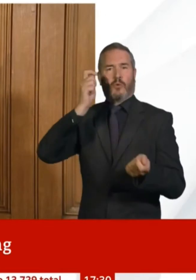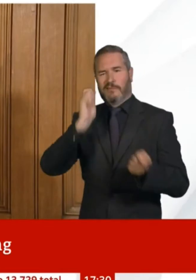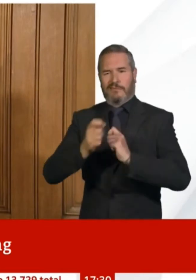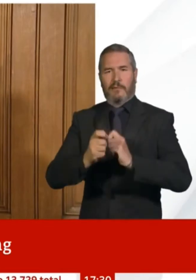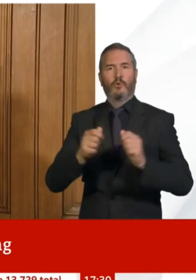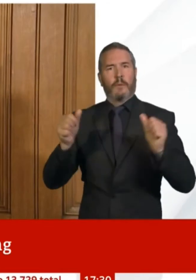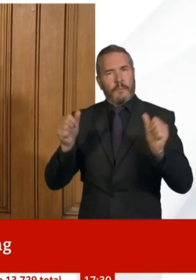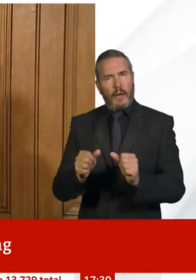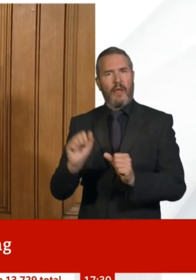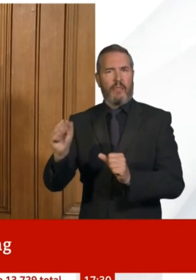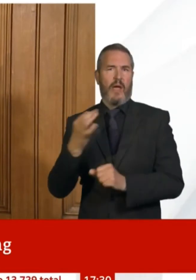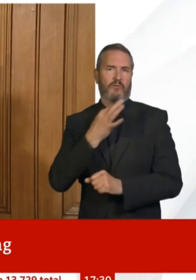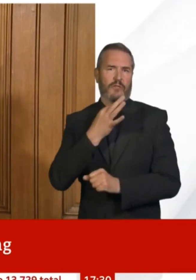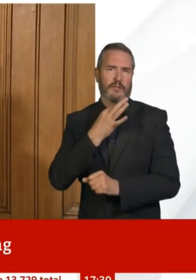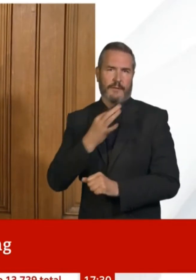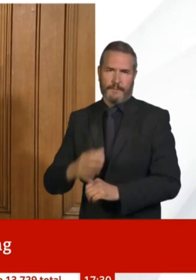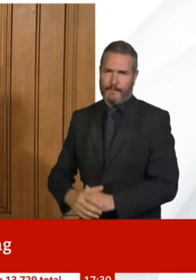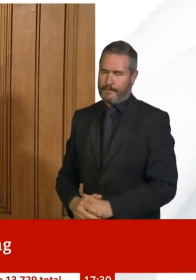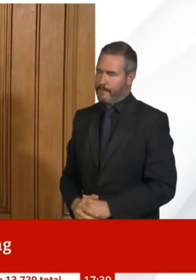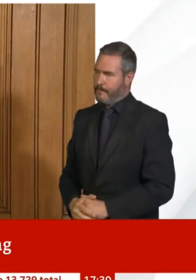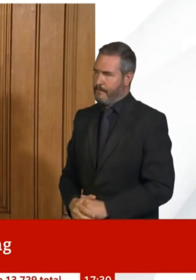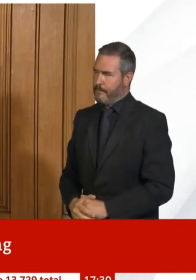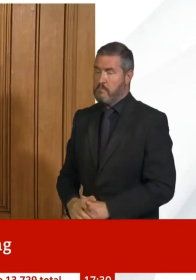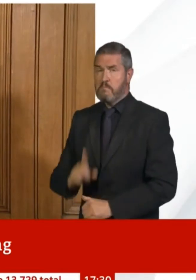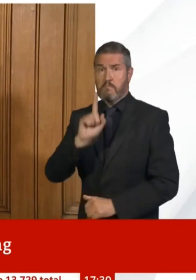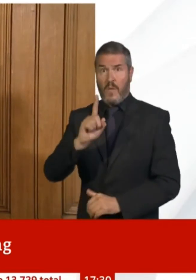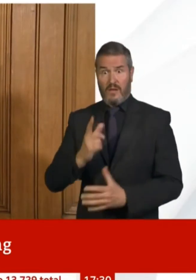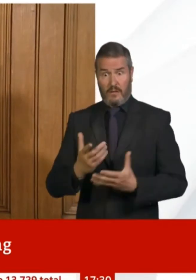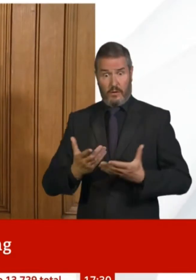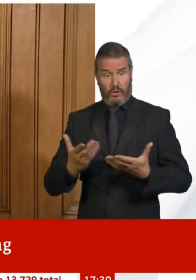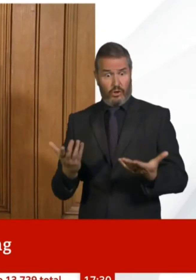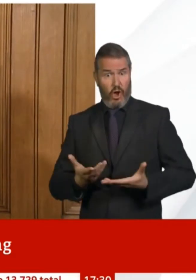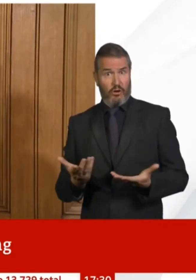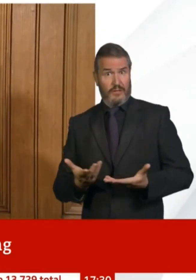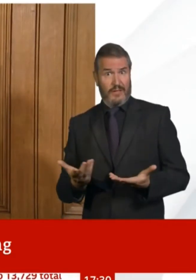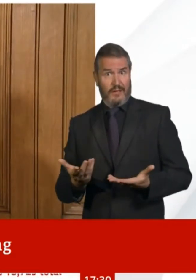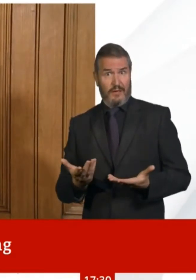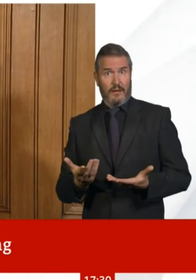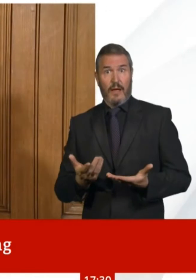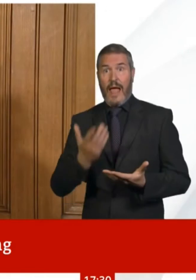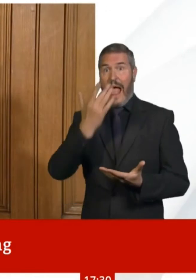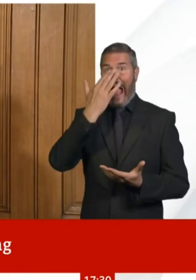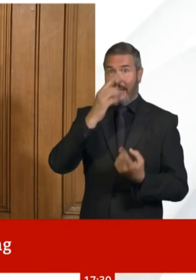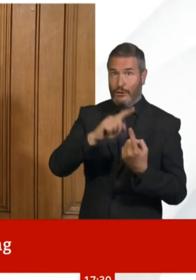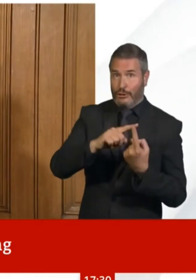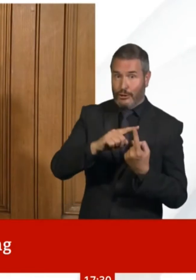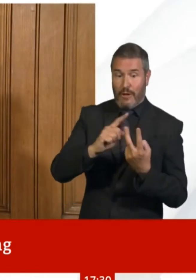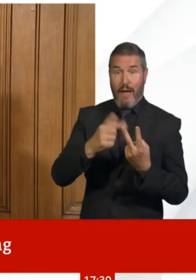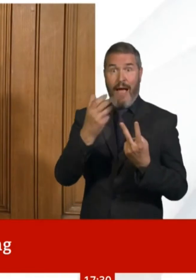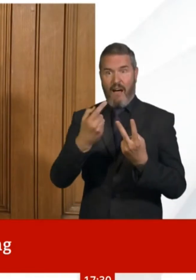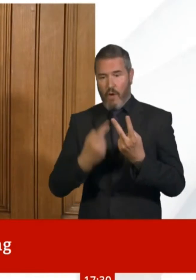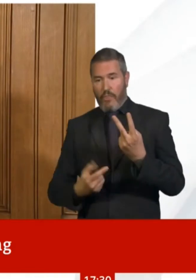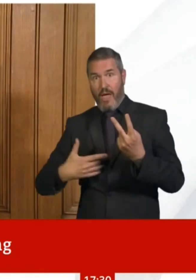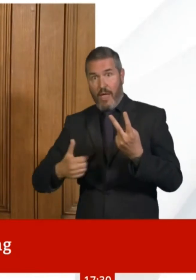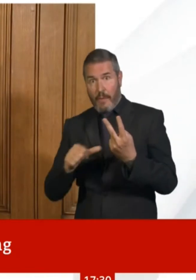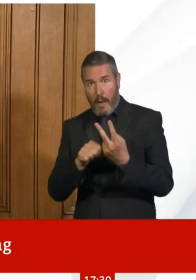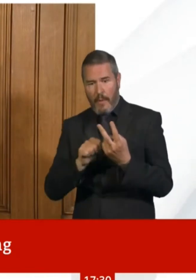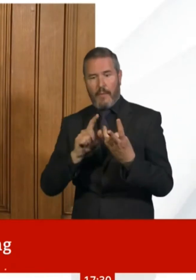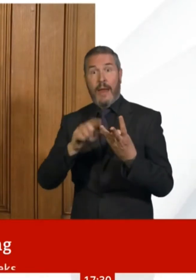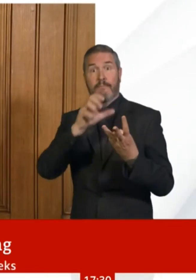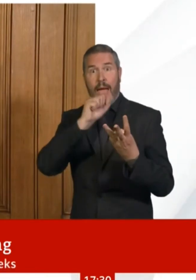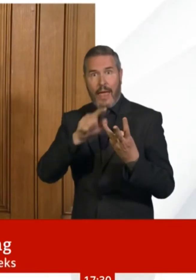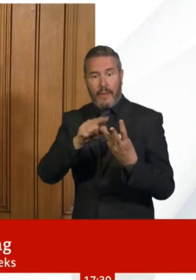it to minimise risk. But to be at this point in time, whilst the age, comorbidity and gender is